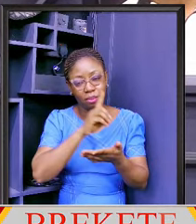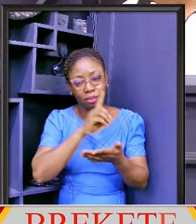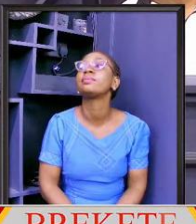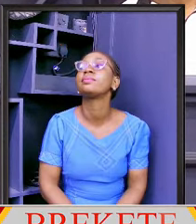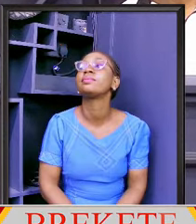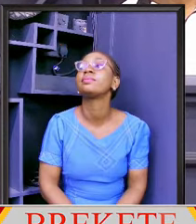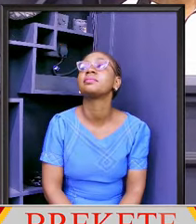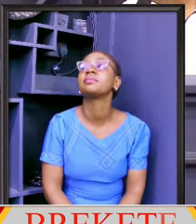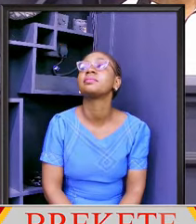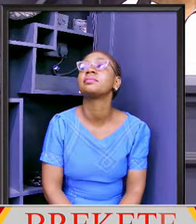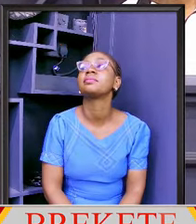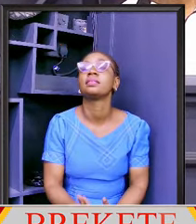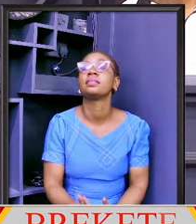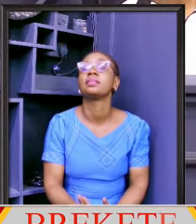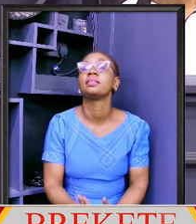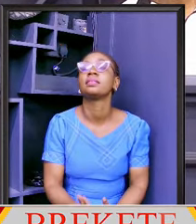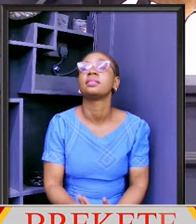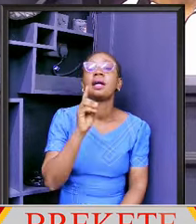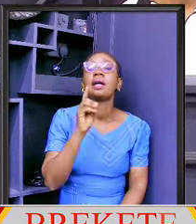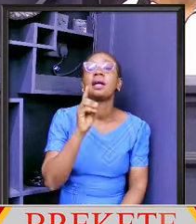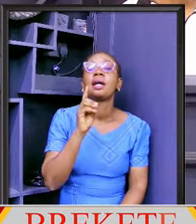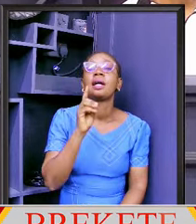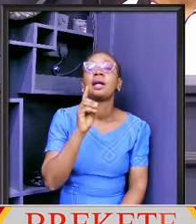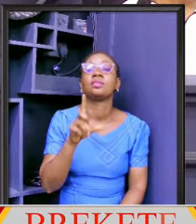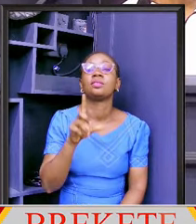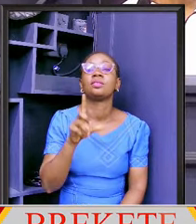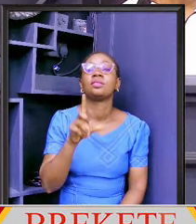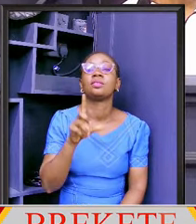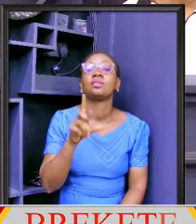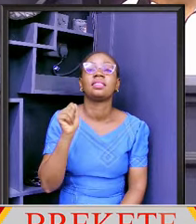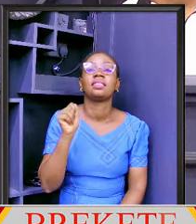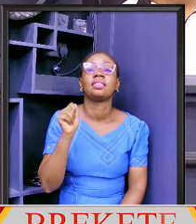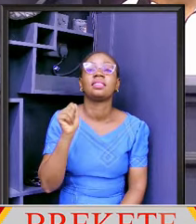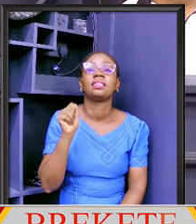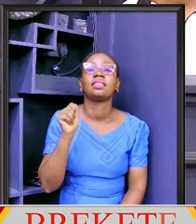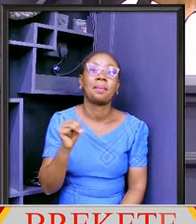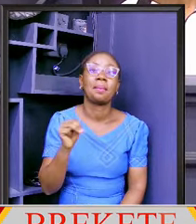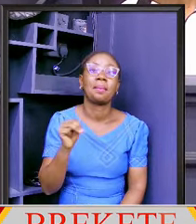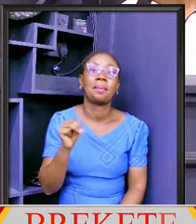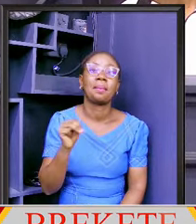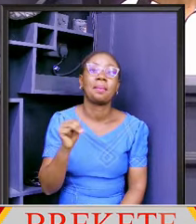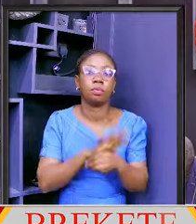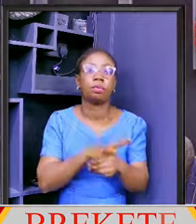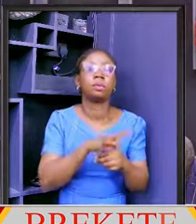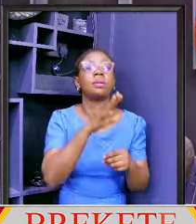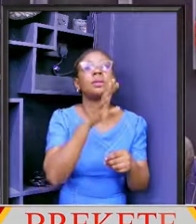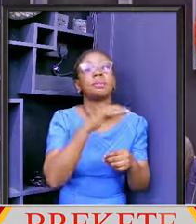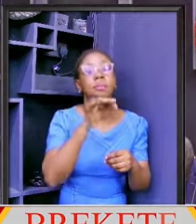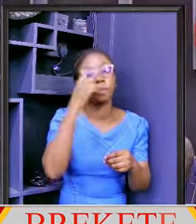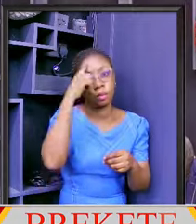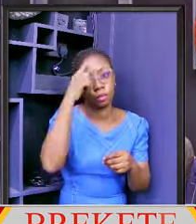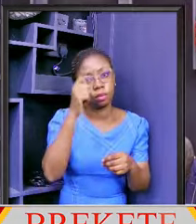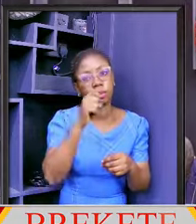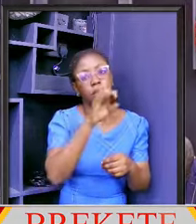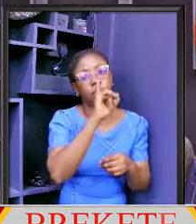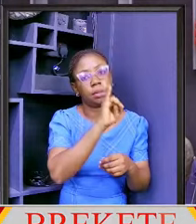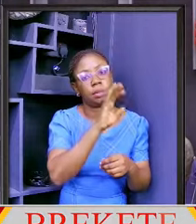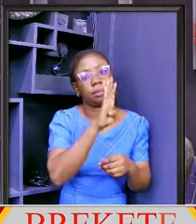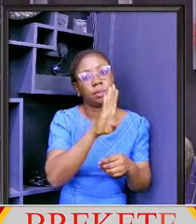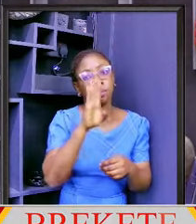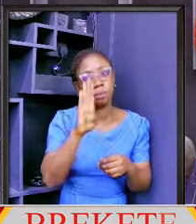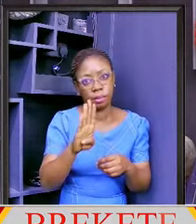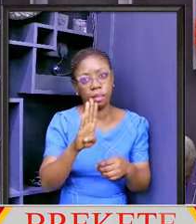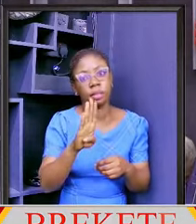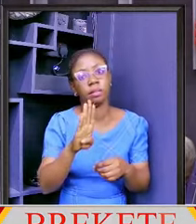him. Abdul Salam Abubakar, oh no, now Shonika. Shonika, now he do how many months? 3 months. 3 months. Amen. Amen.